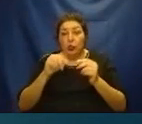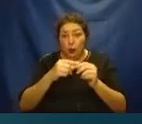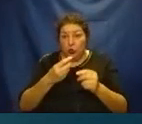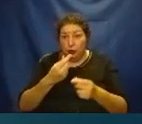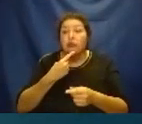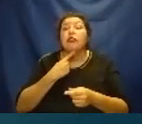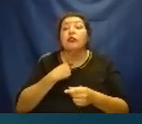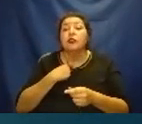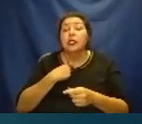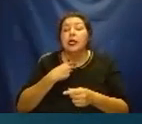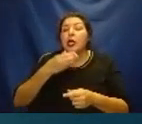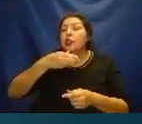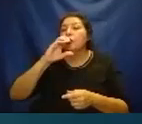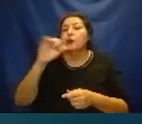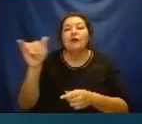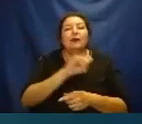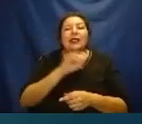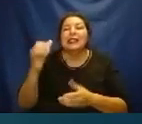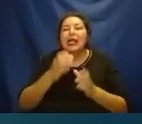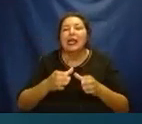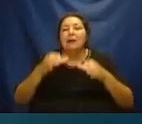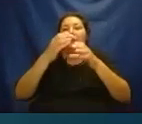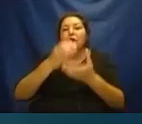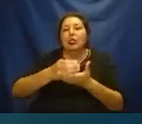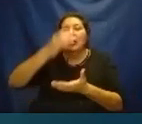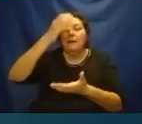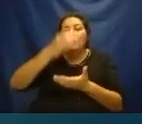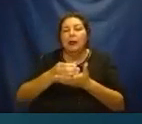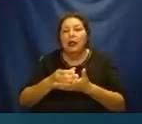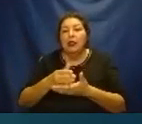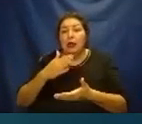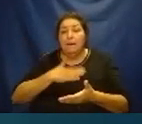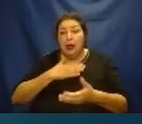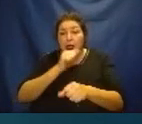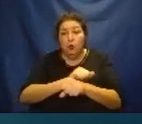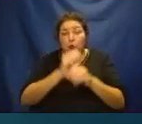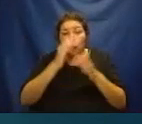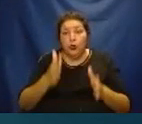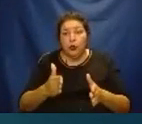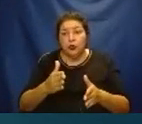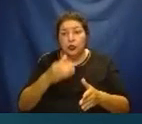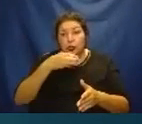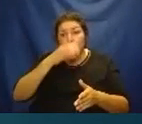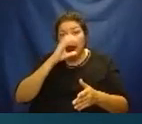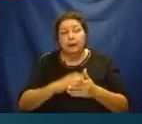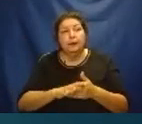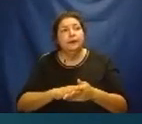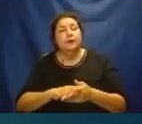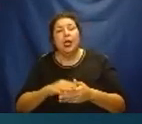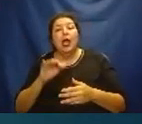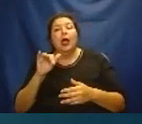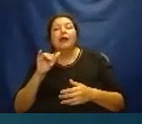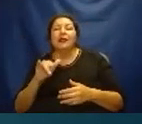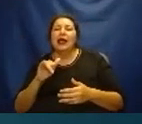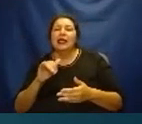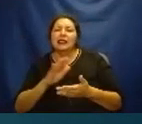from the same vessels, the same drinking vessels that my workmen drink from." This was a very